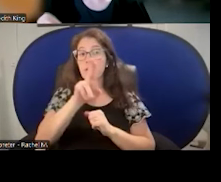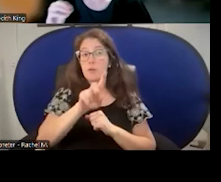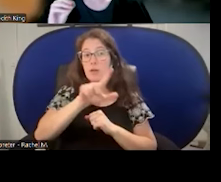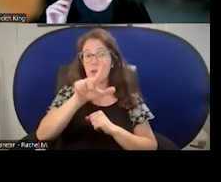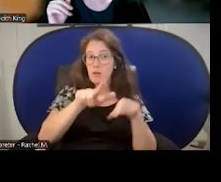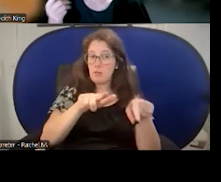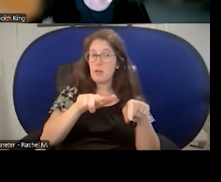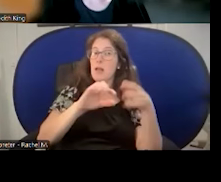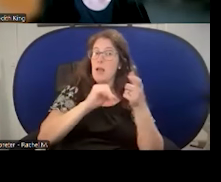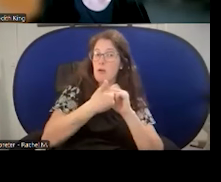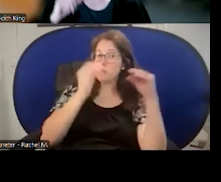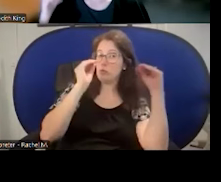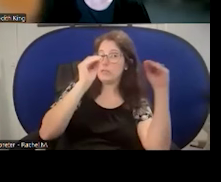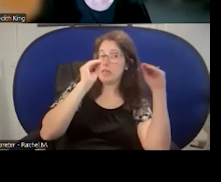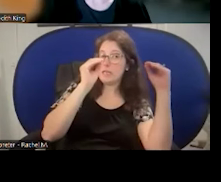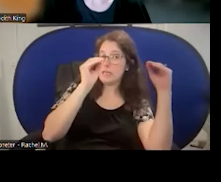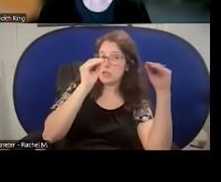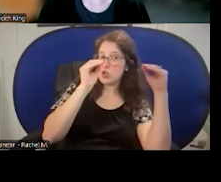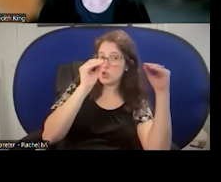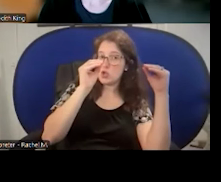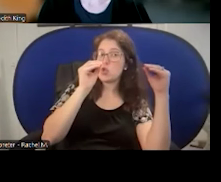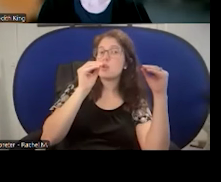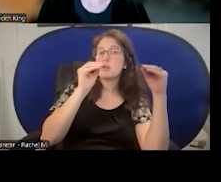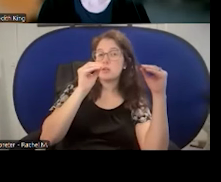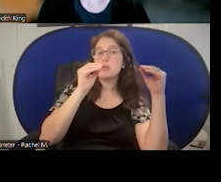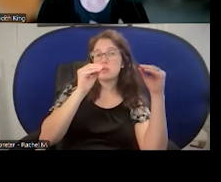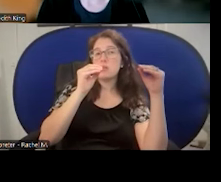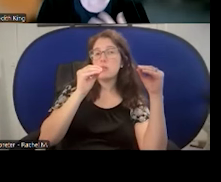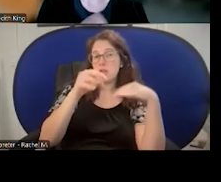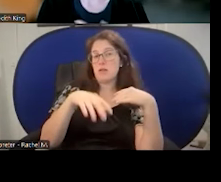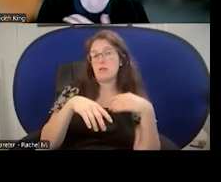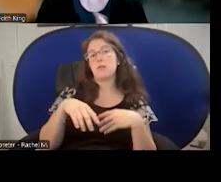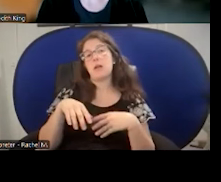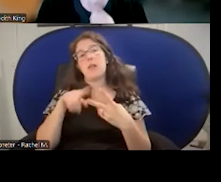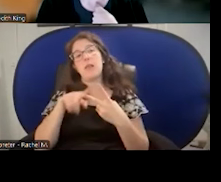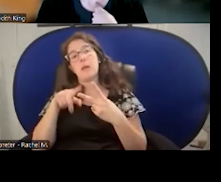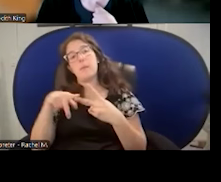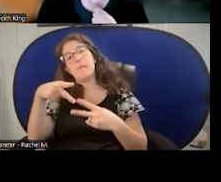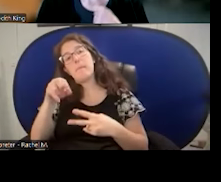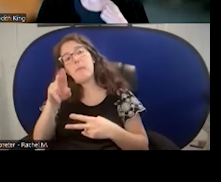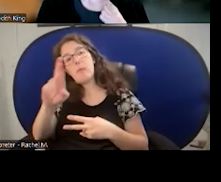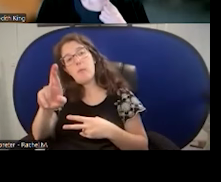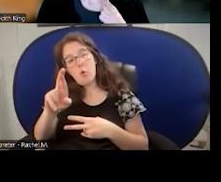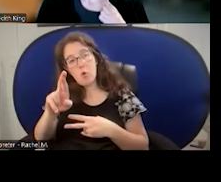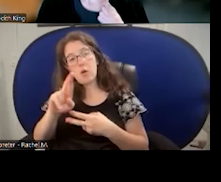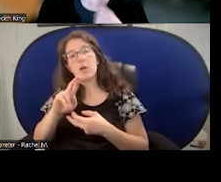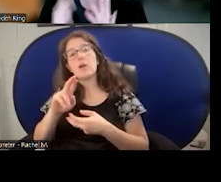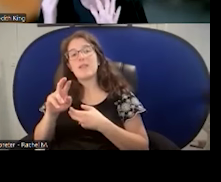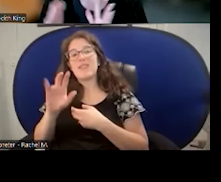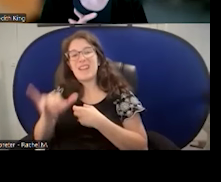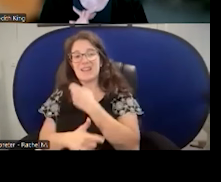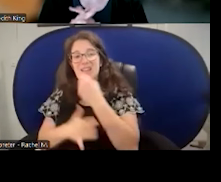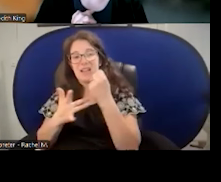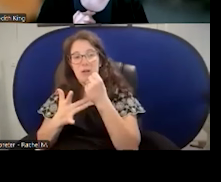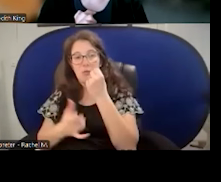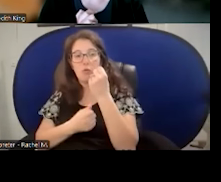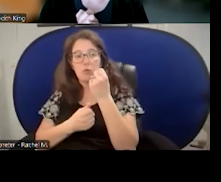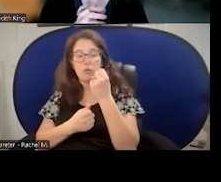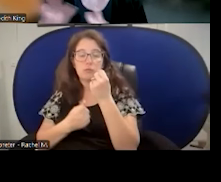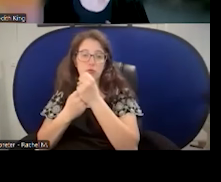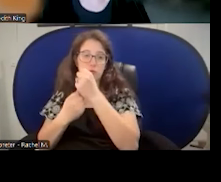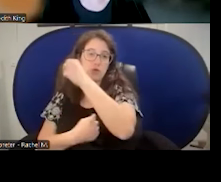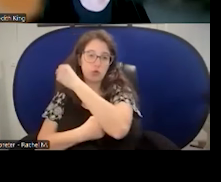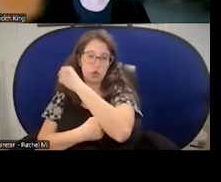core, you can think about those as the technical structure. So those are going to work together. Let's think about our